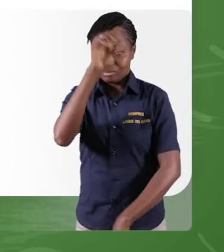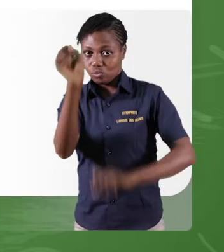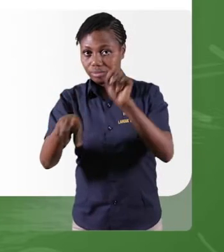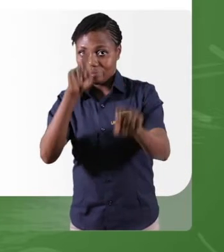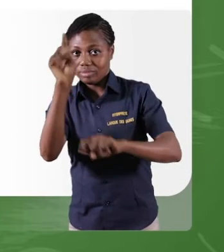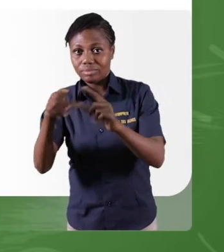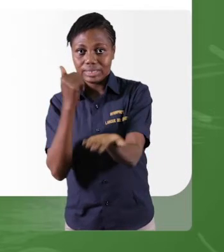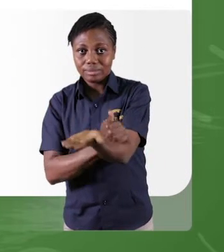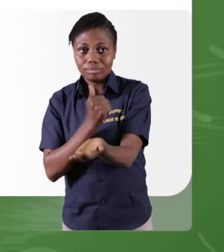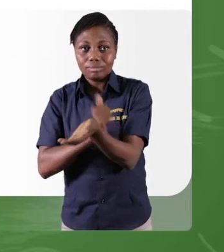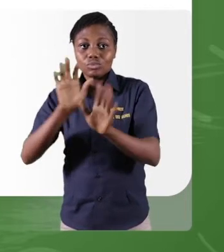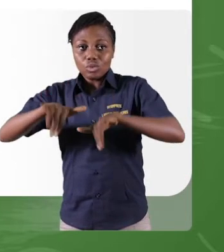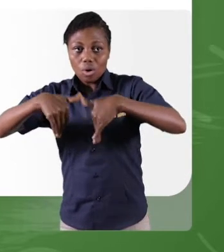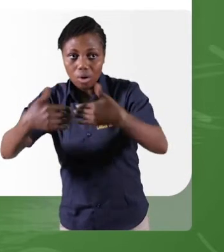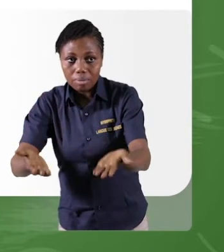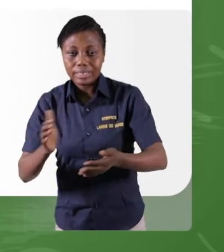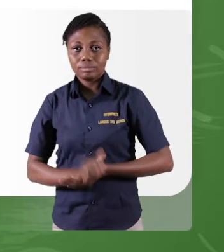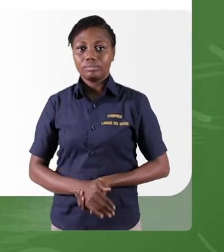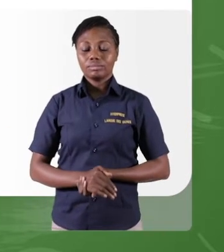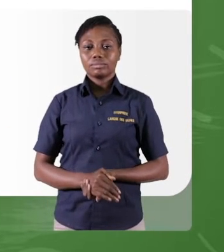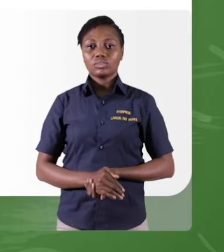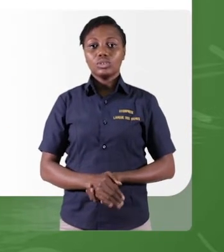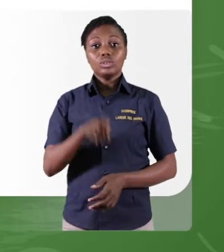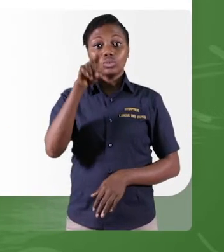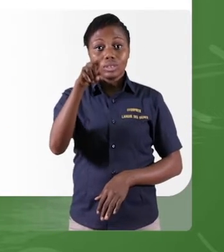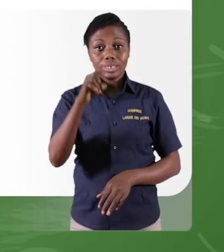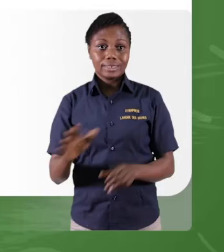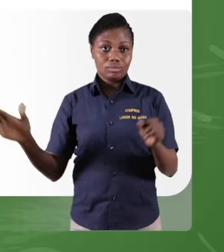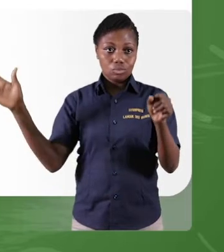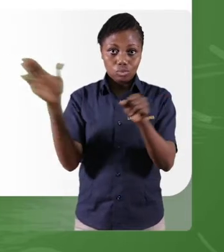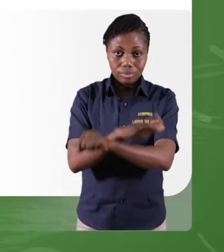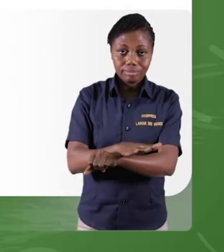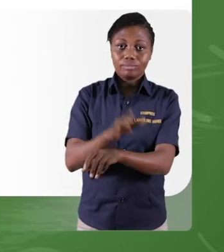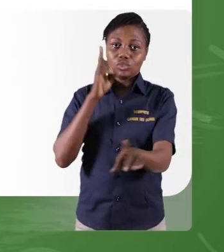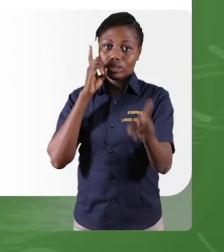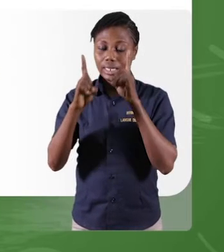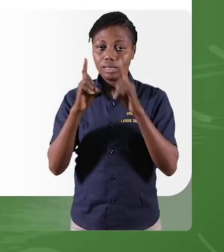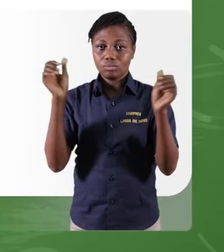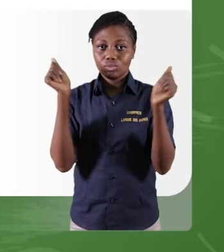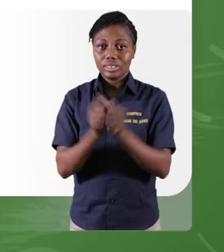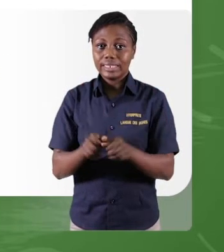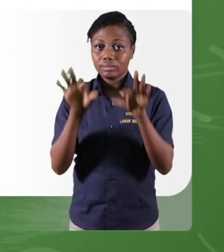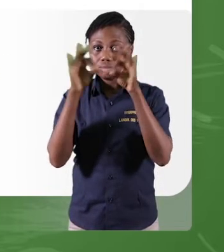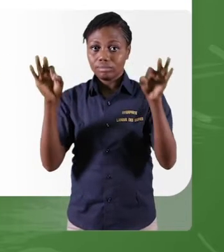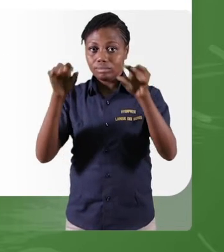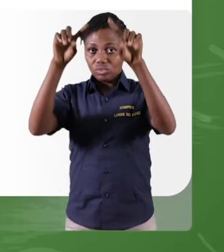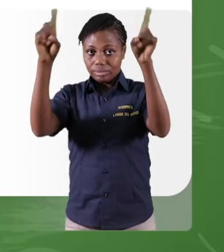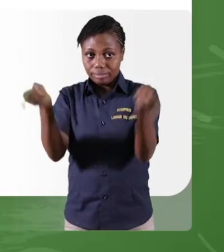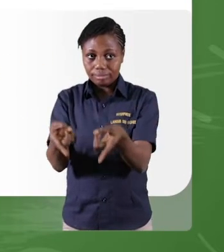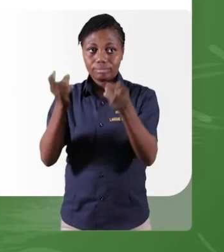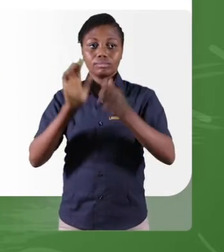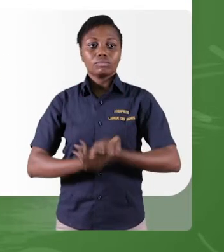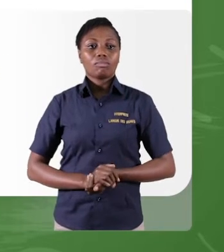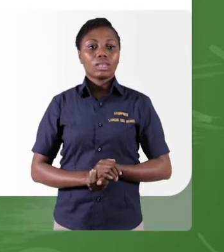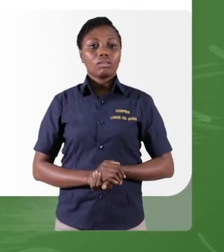questions about your city, Abidjan. Complete the dialogue using the clause between brackets. Okay?